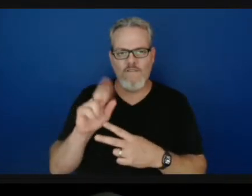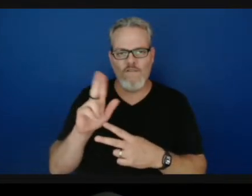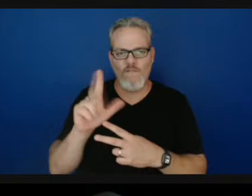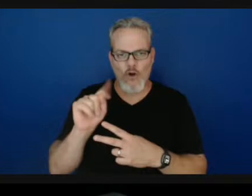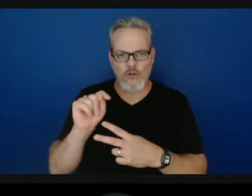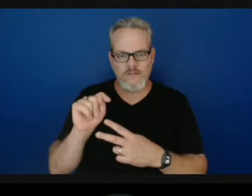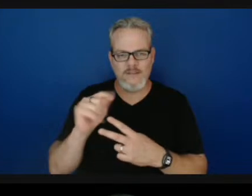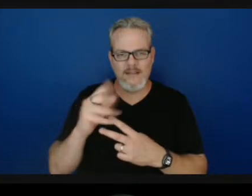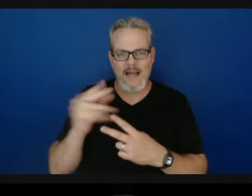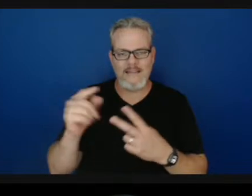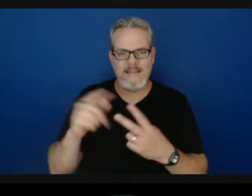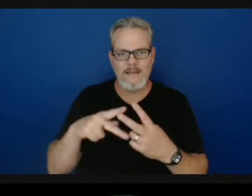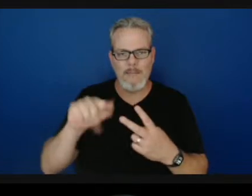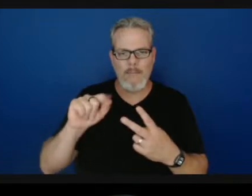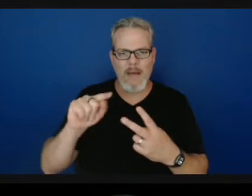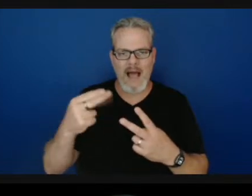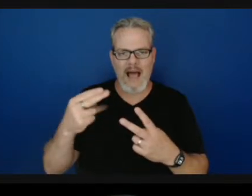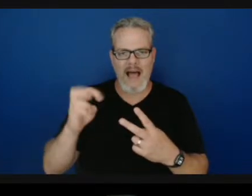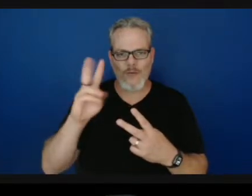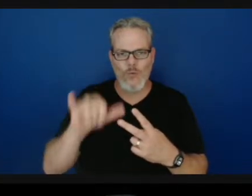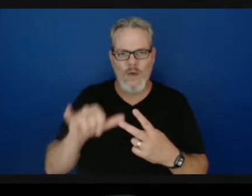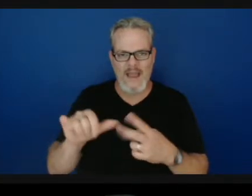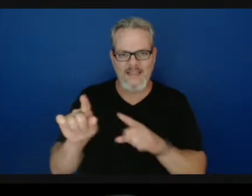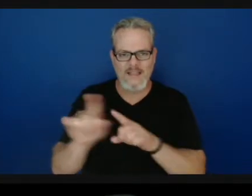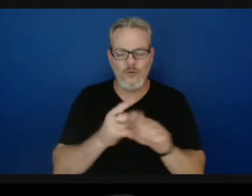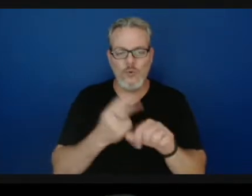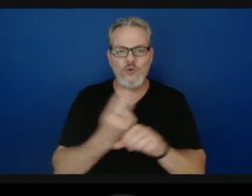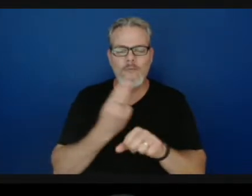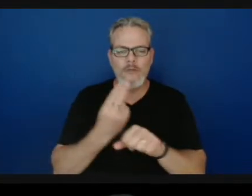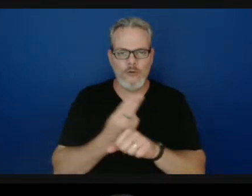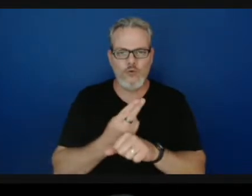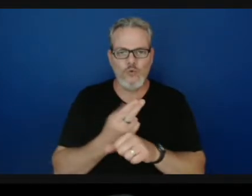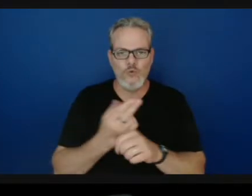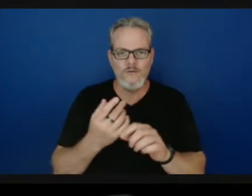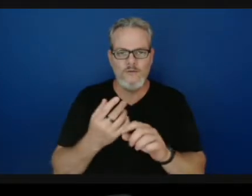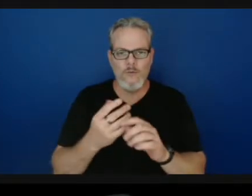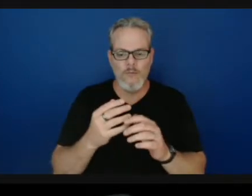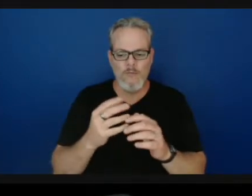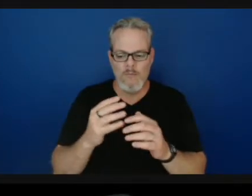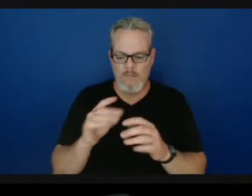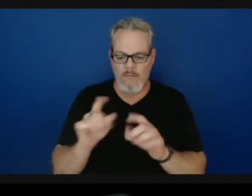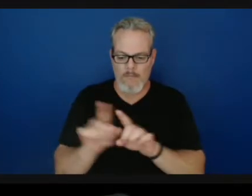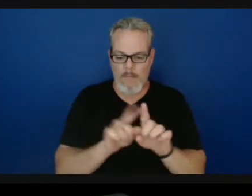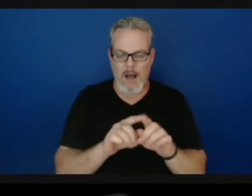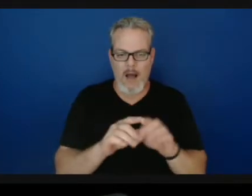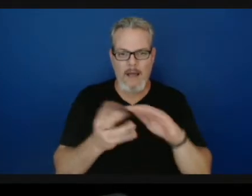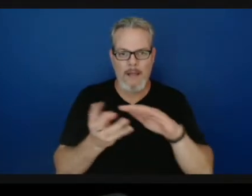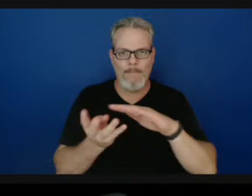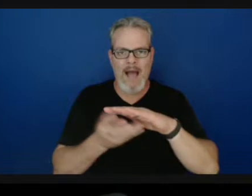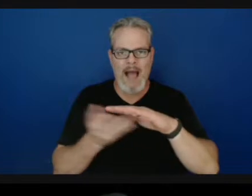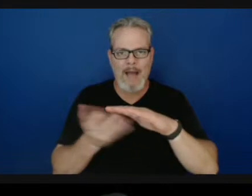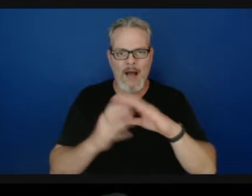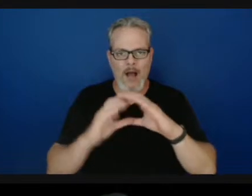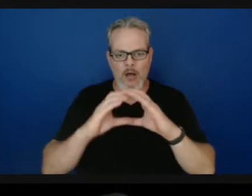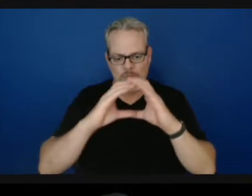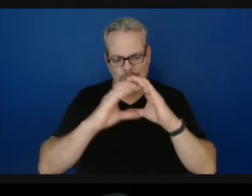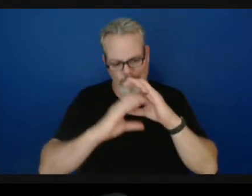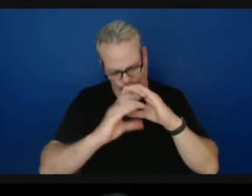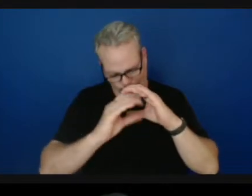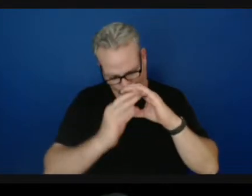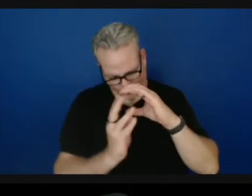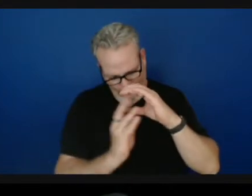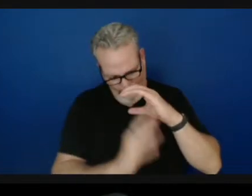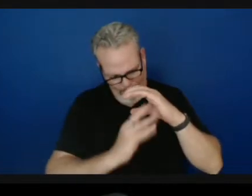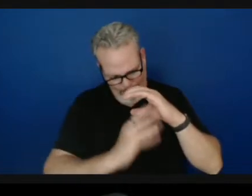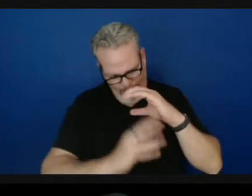movement that's also being used by the magma to go somewhere, right? So it's like a fault being used